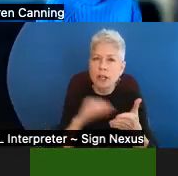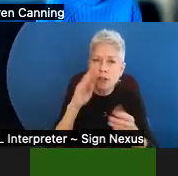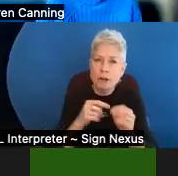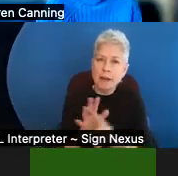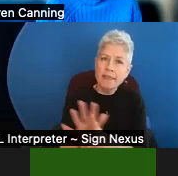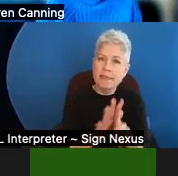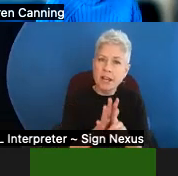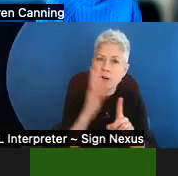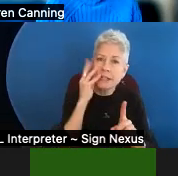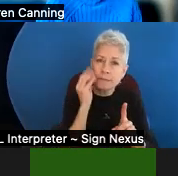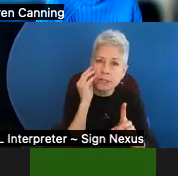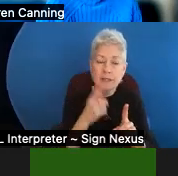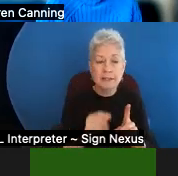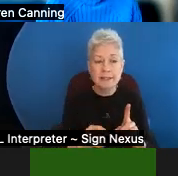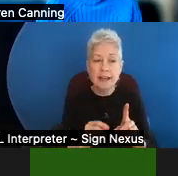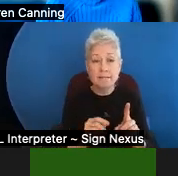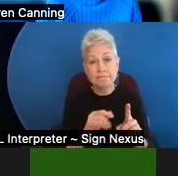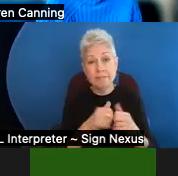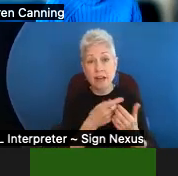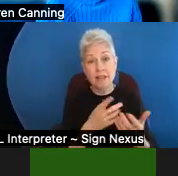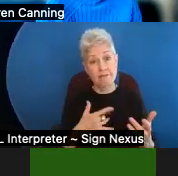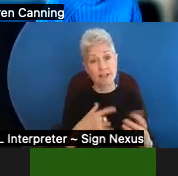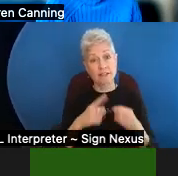experience and also the application process.